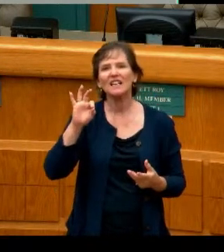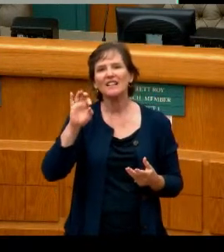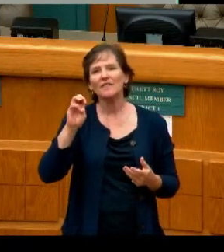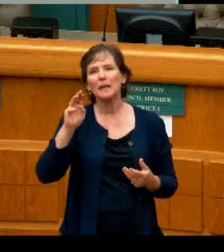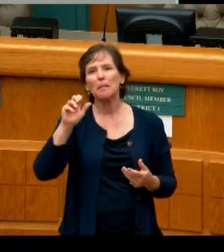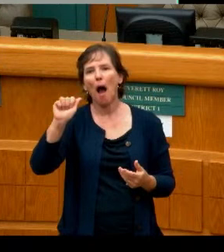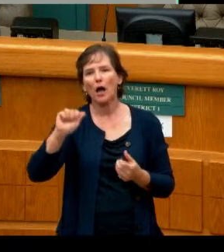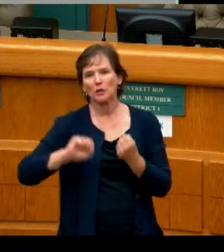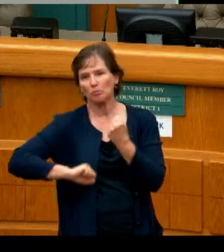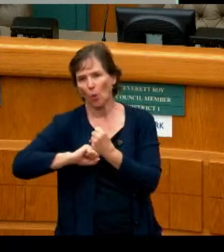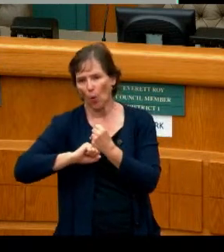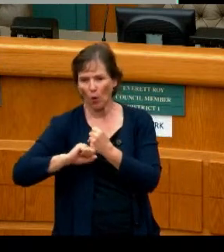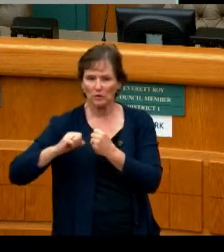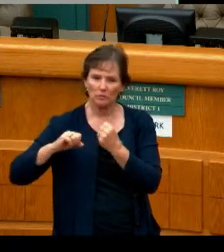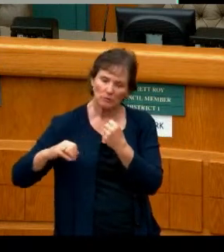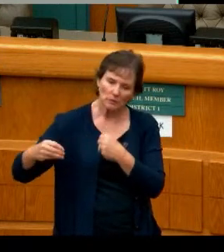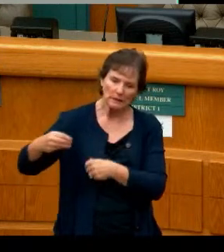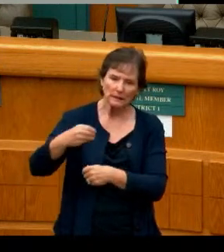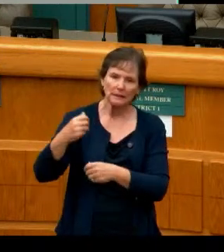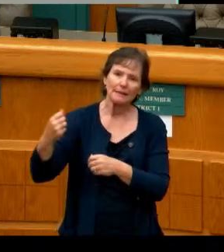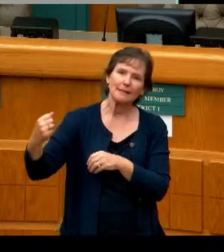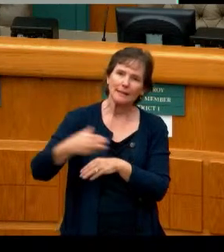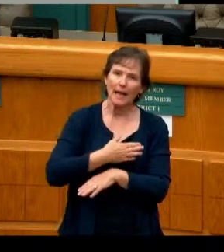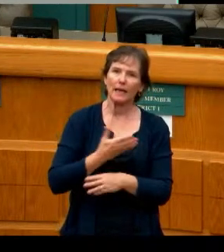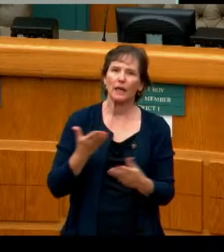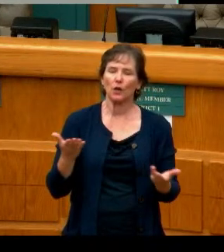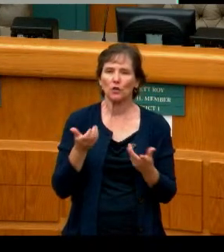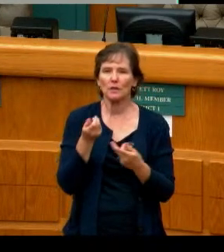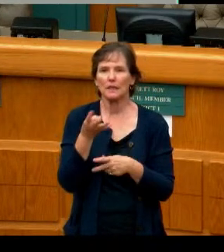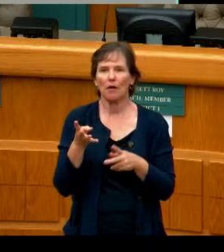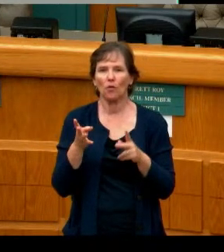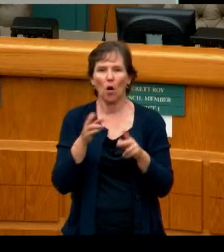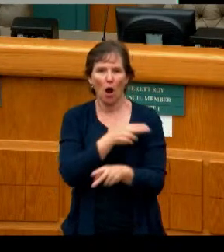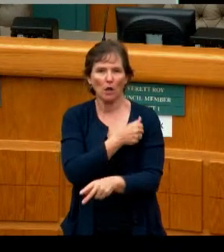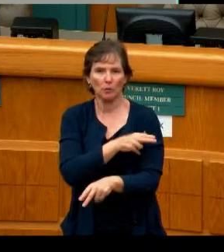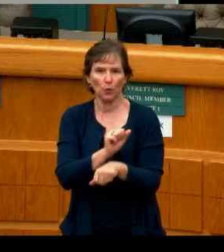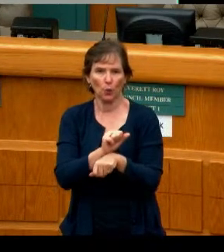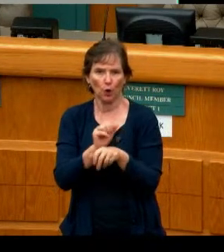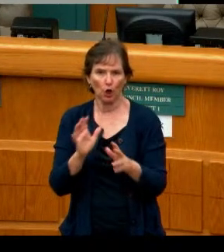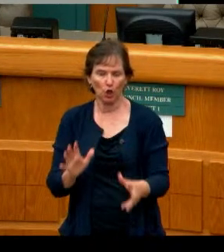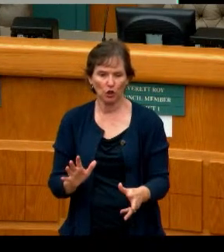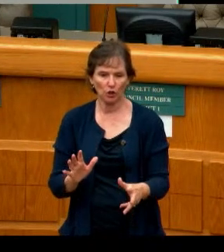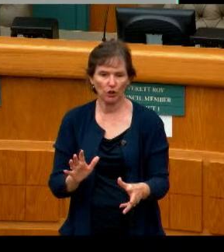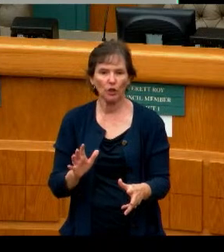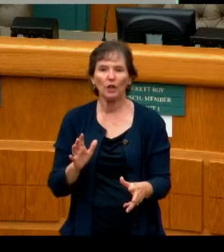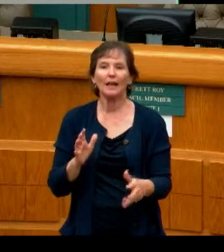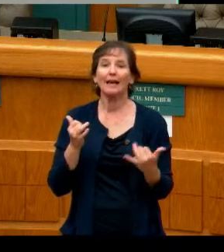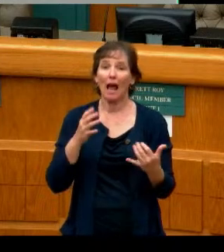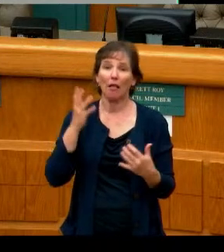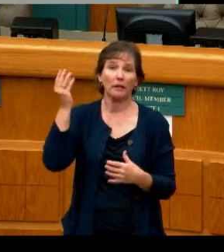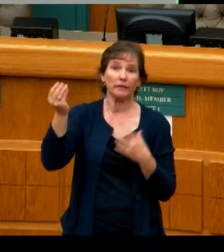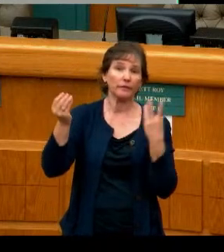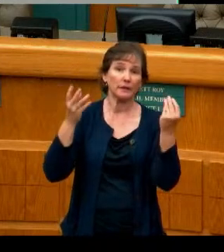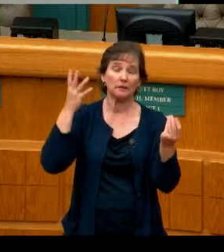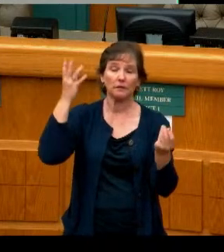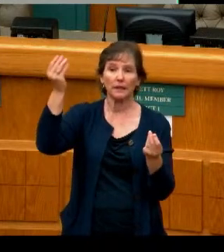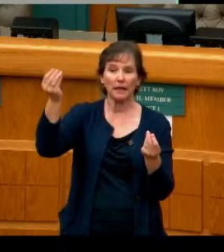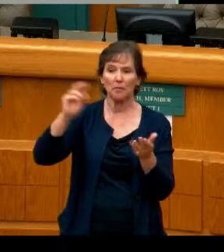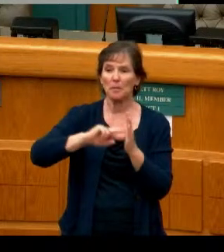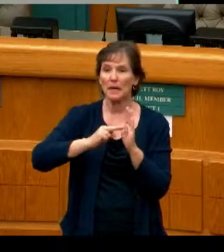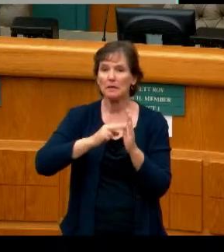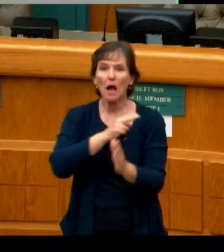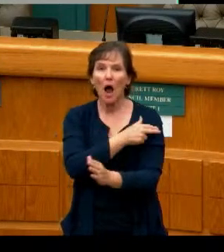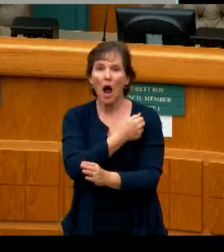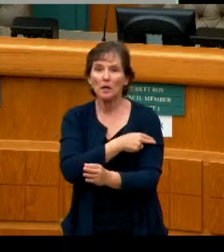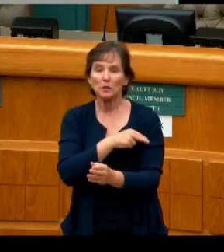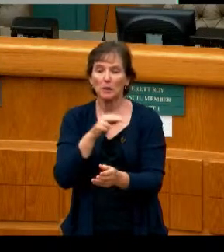more by FEMA, and in the places that need their help more than we do right now. Now, the thing is with